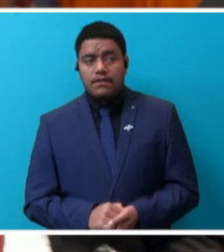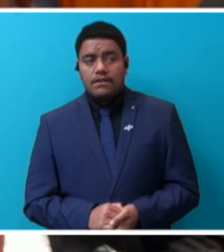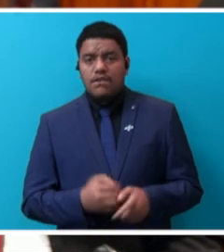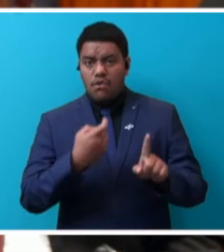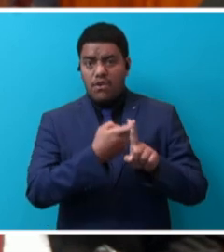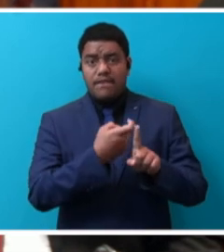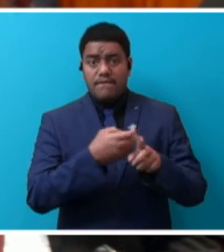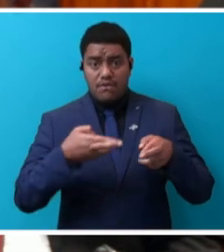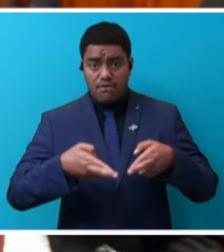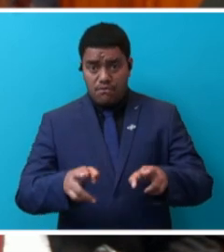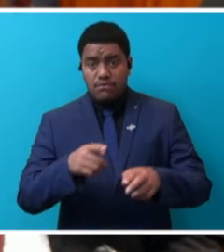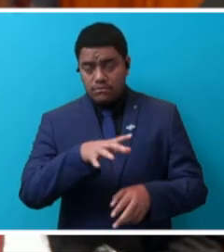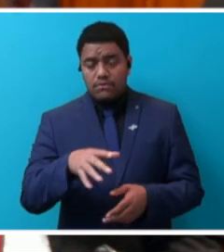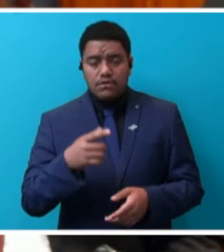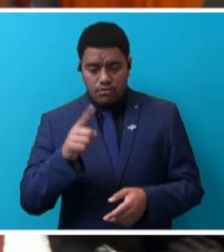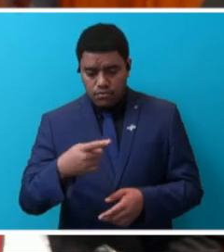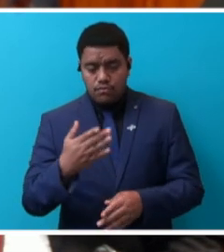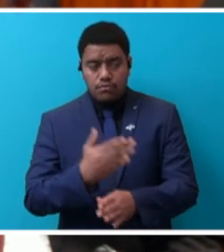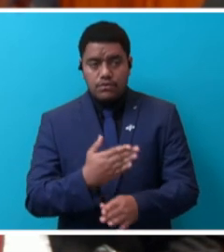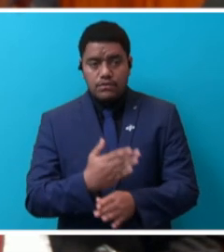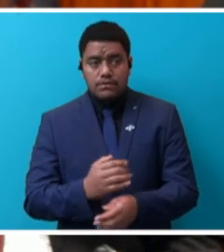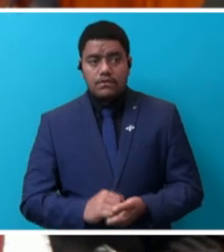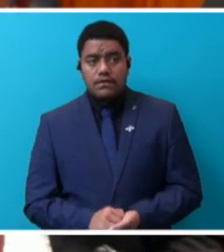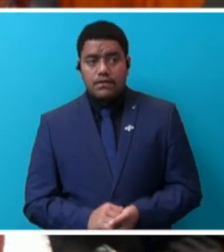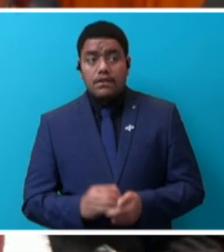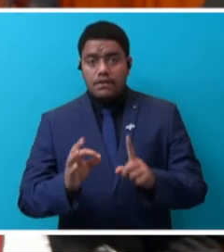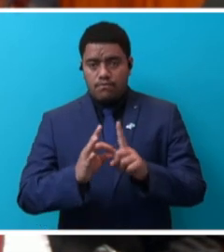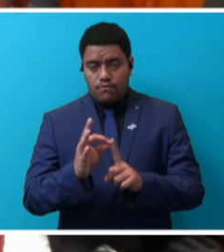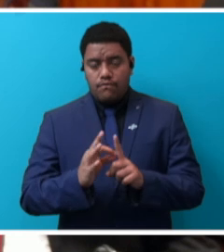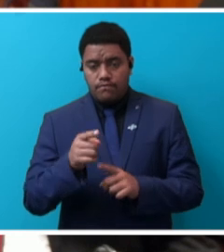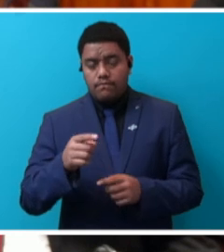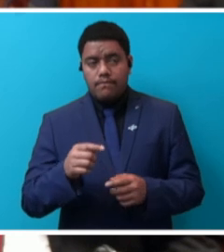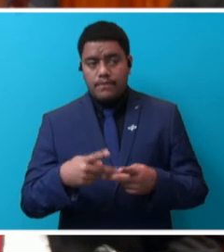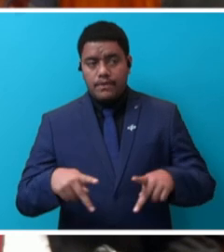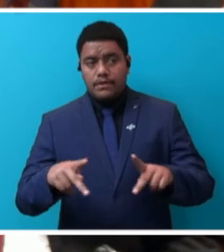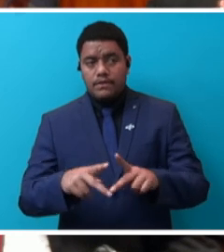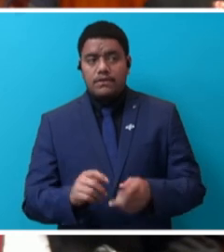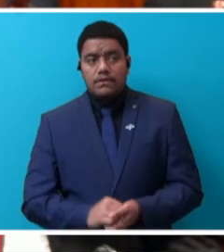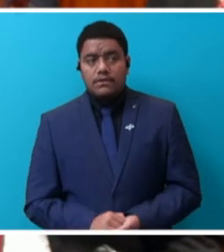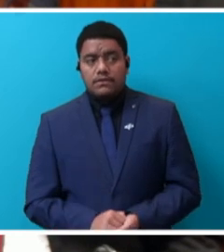on to improve that. And there are also